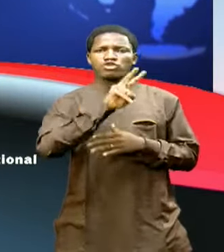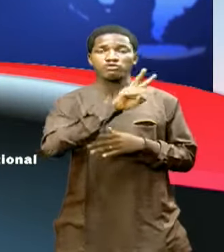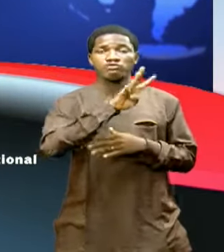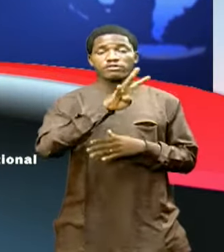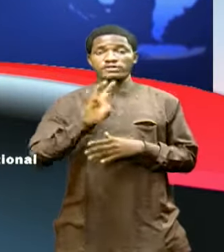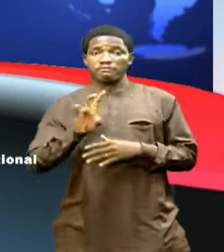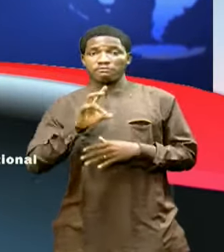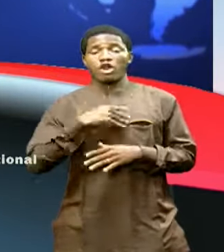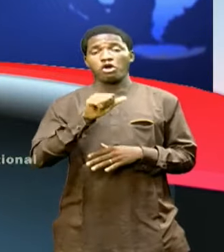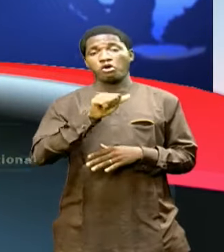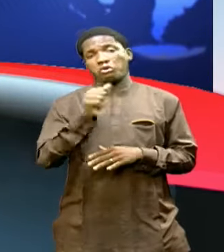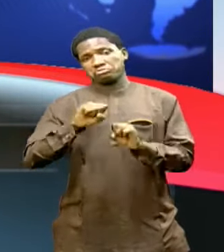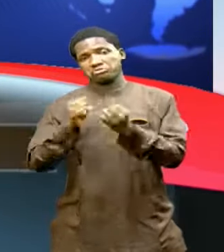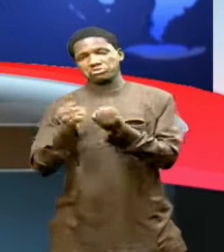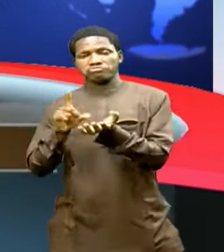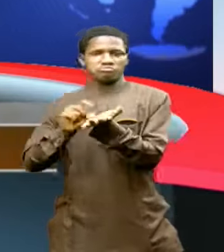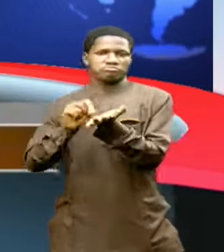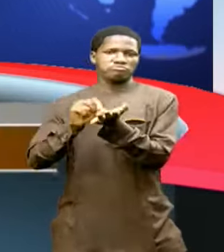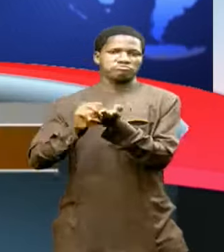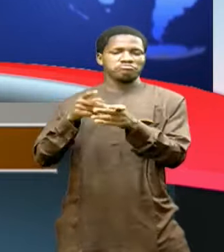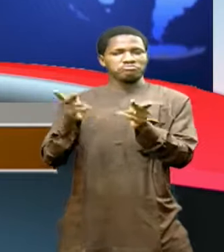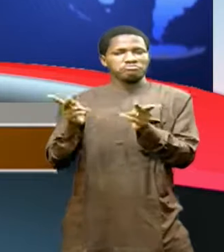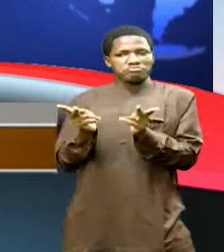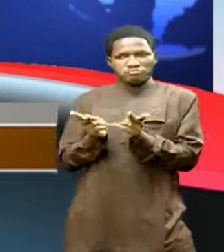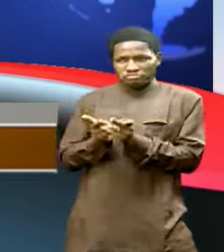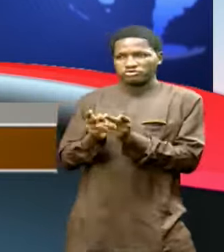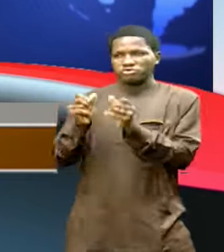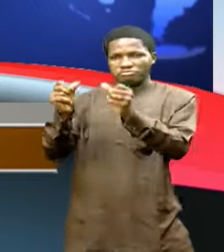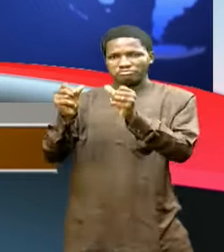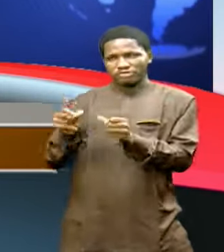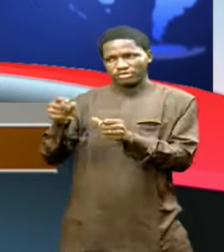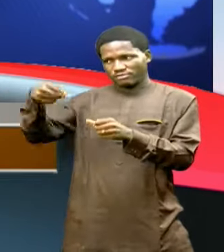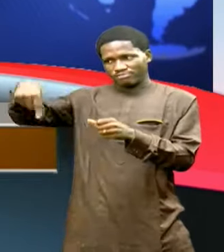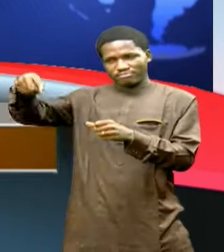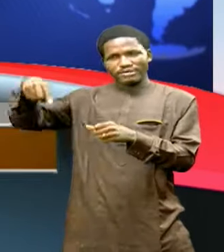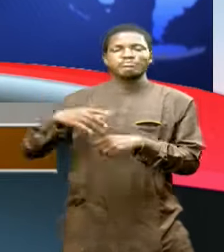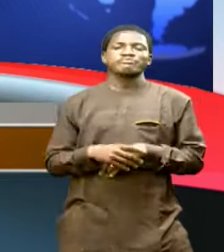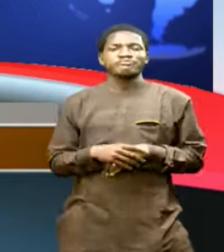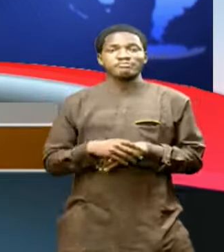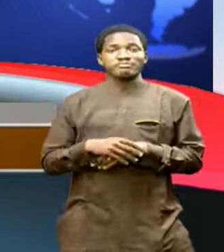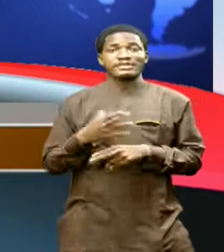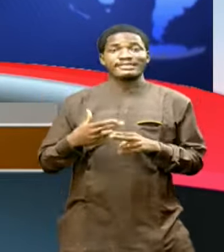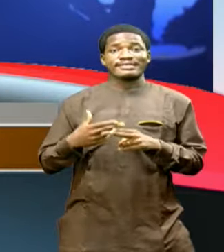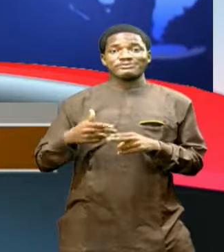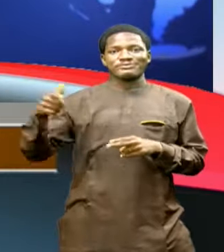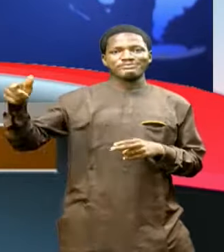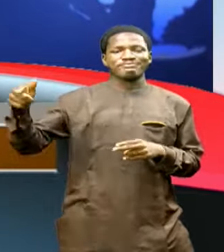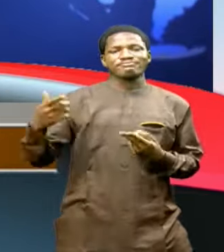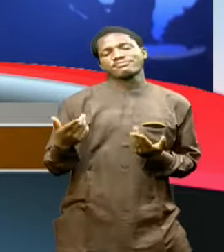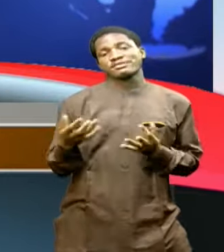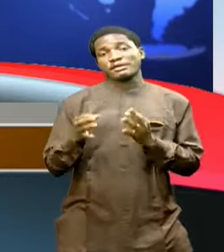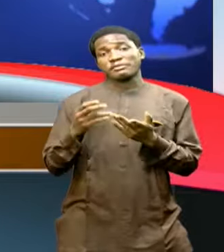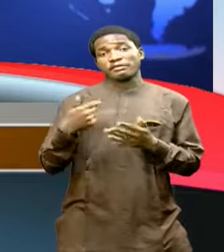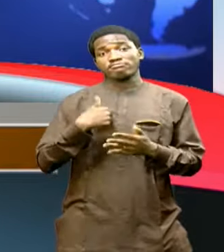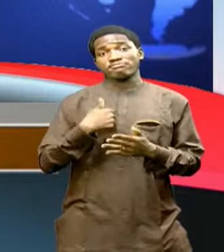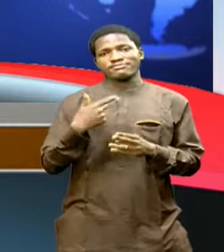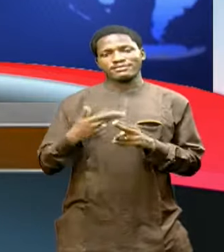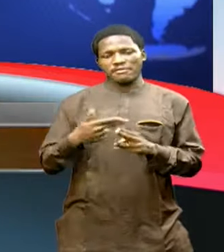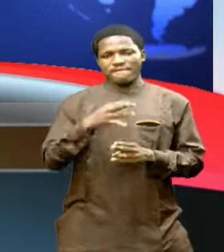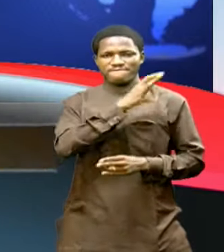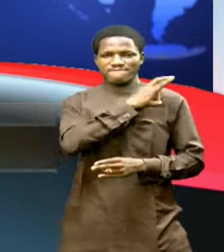other social media platforms displayed on your screen. I'm Lami Ali and the sign language interpreter